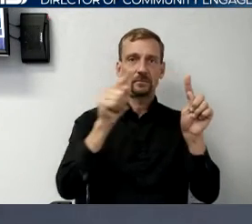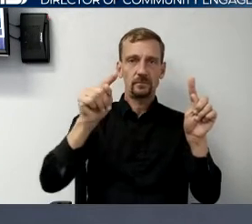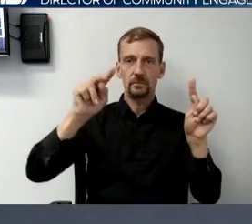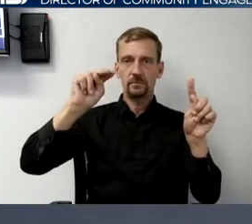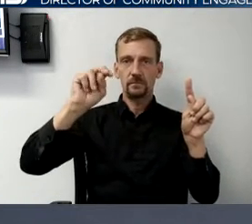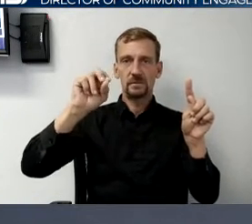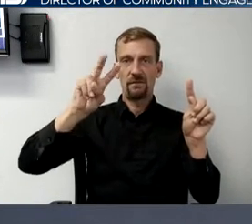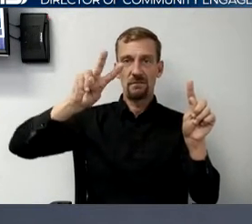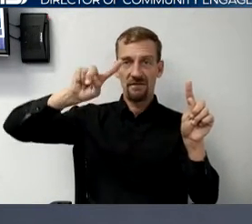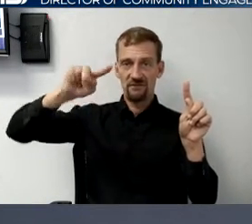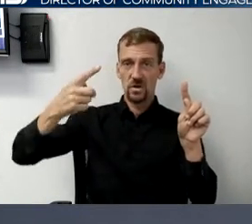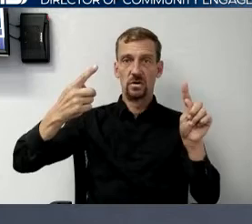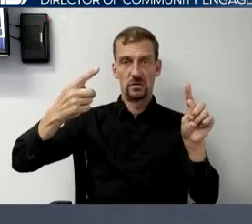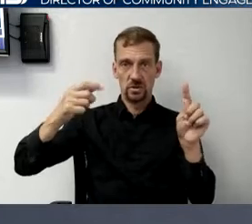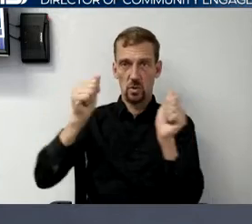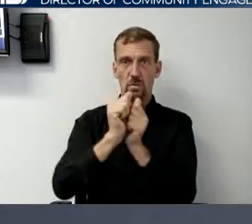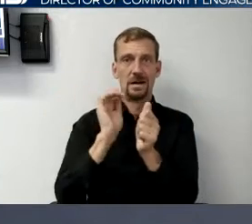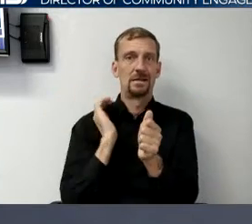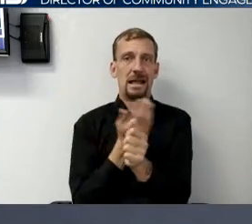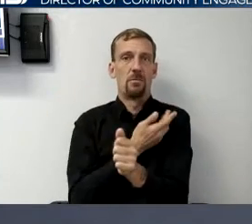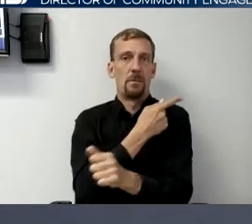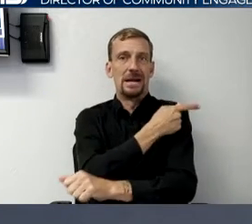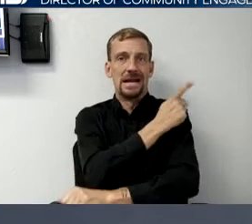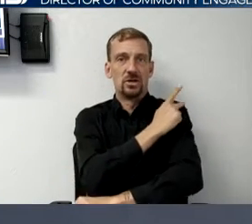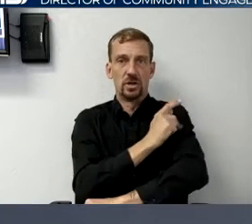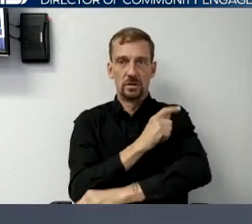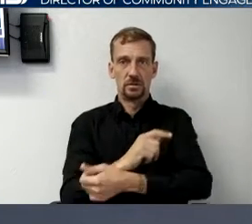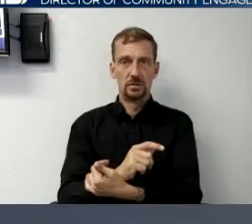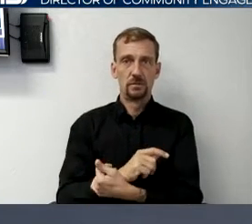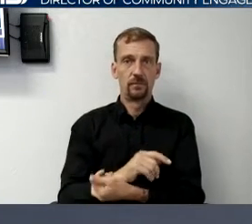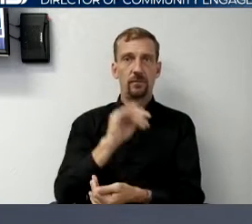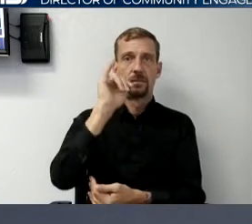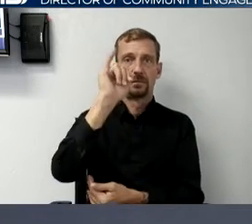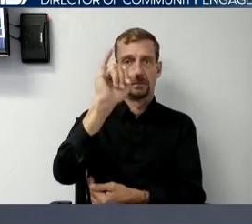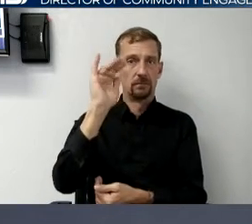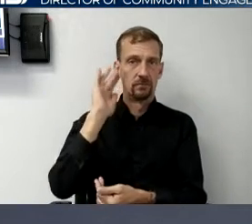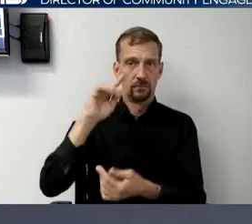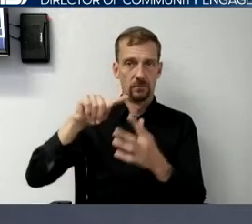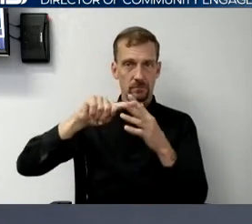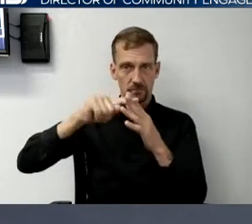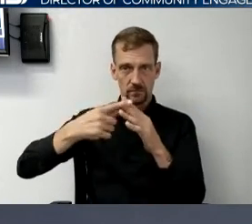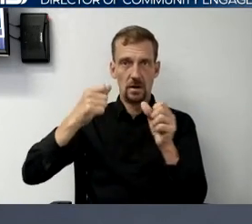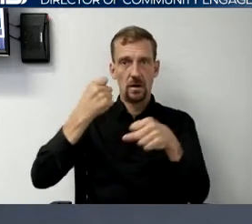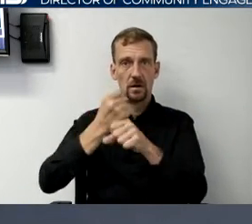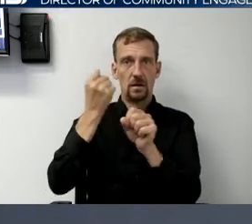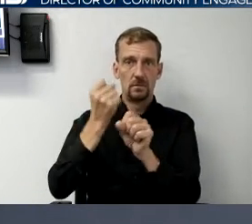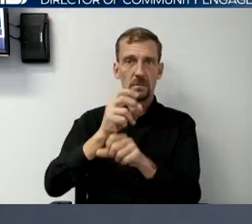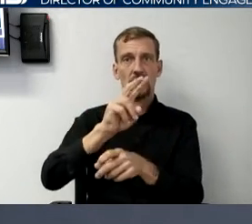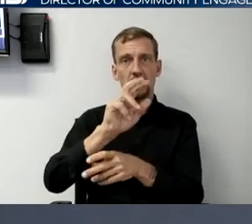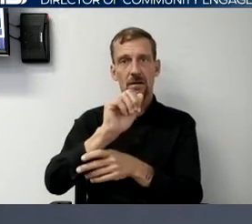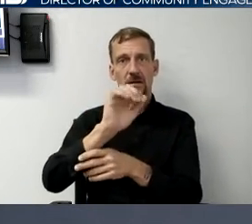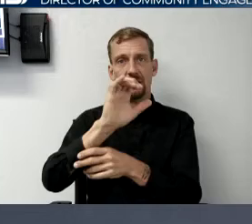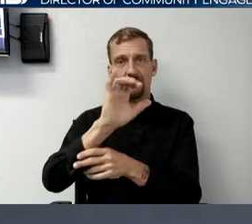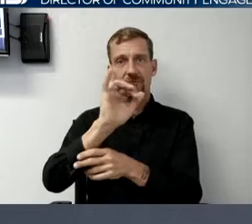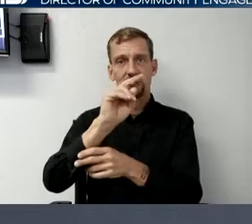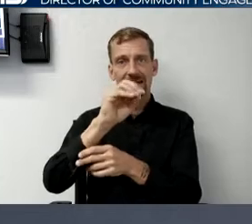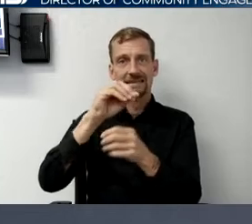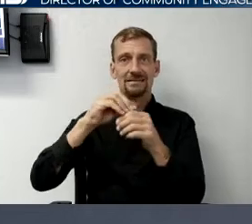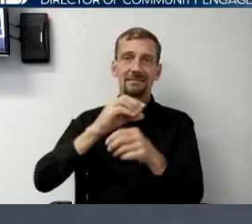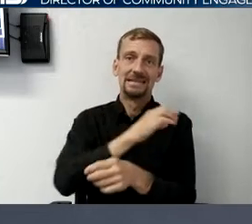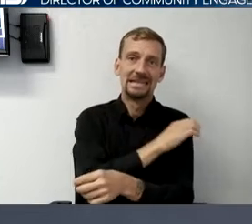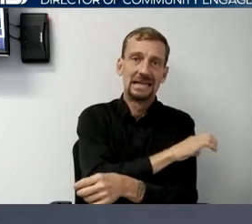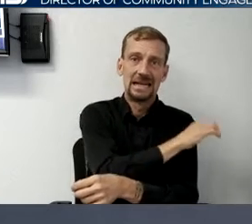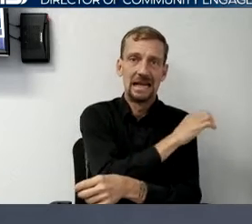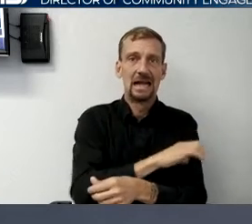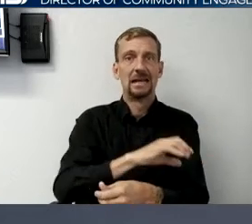November 1st. So that's when we'll start making probably flu vaccines available in our clinics